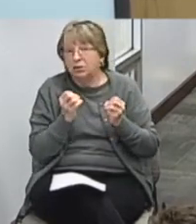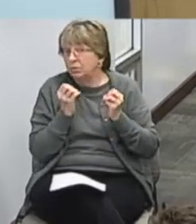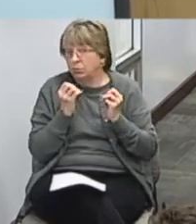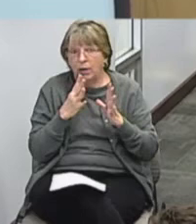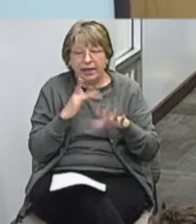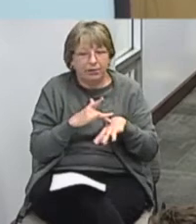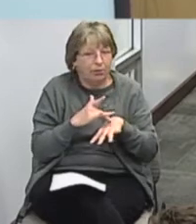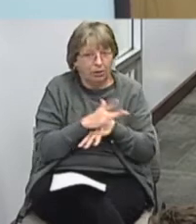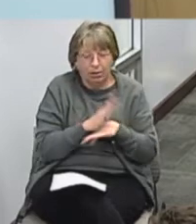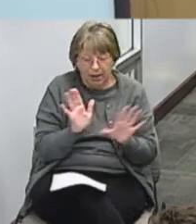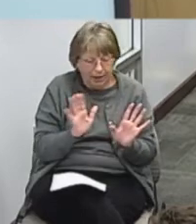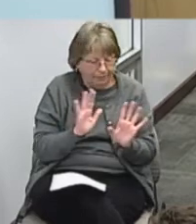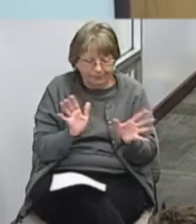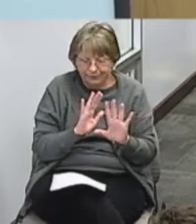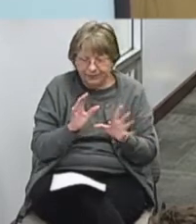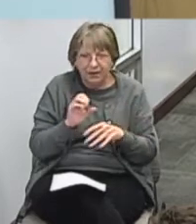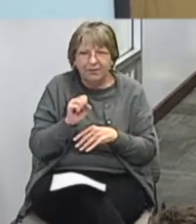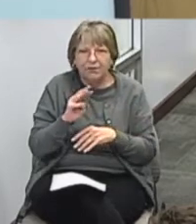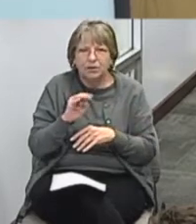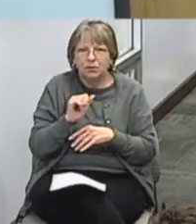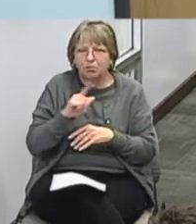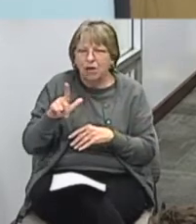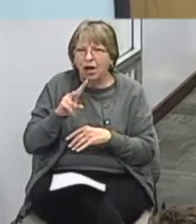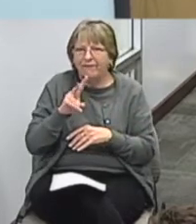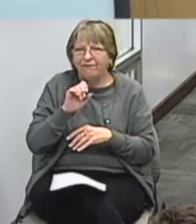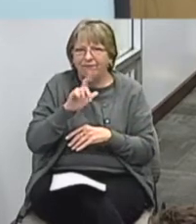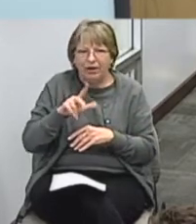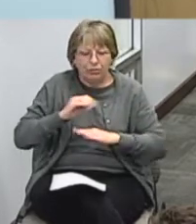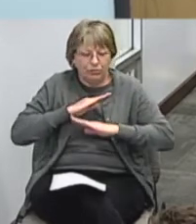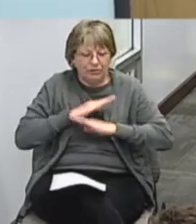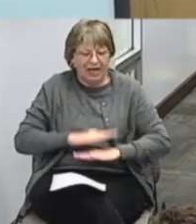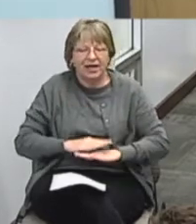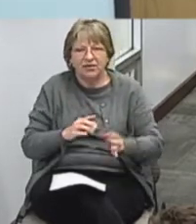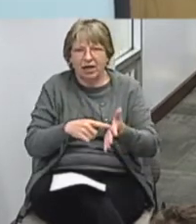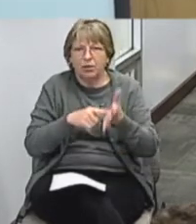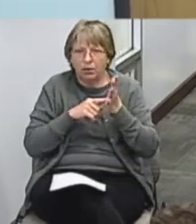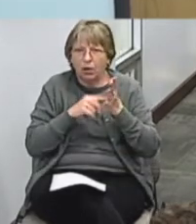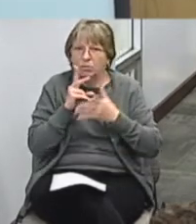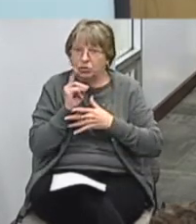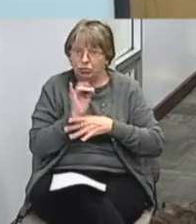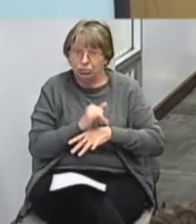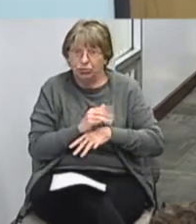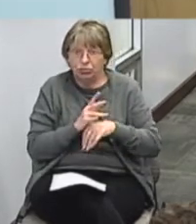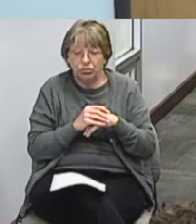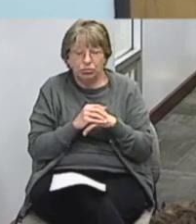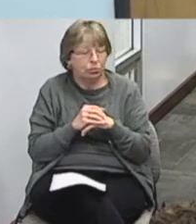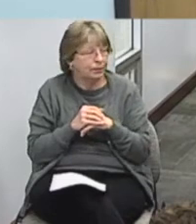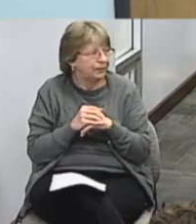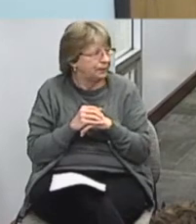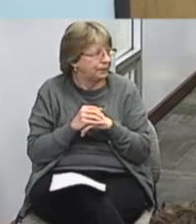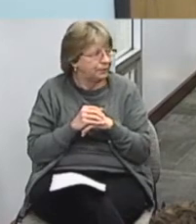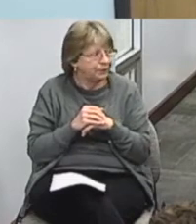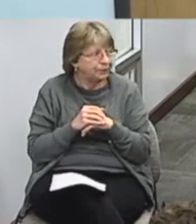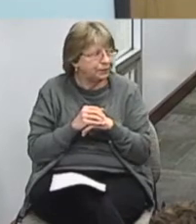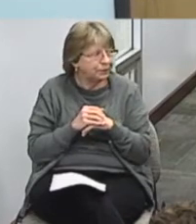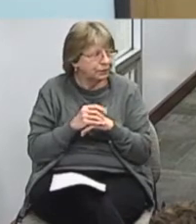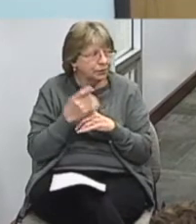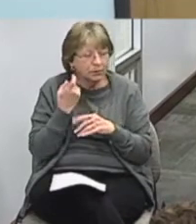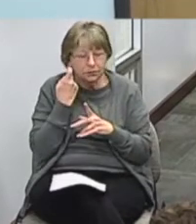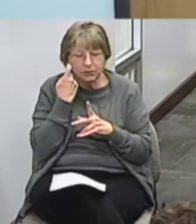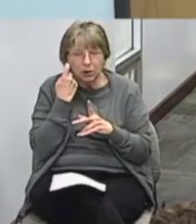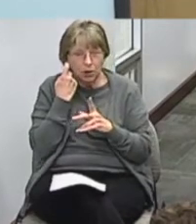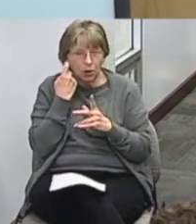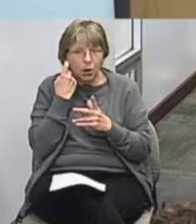Smallville campaign to meet any of the criteria for doing something like this. I recently